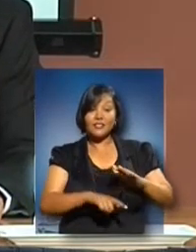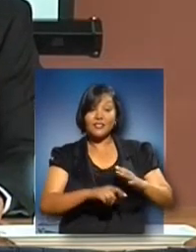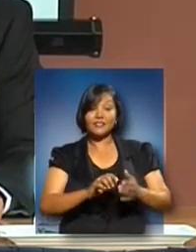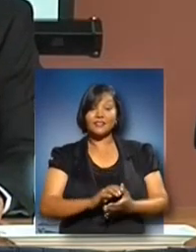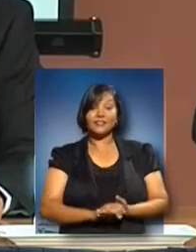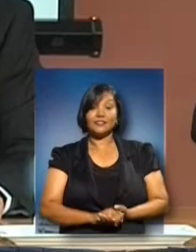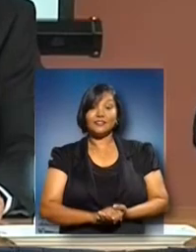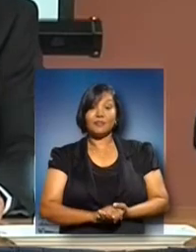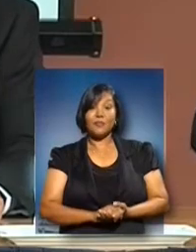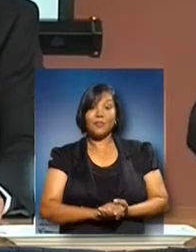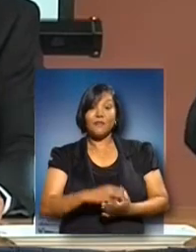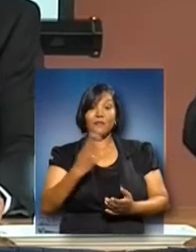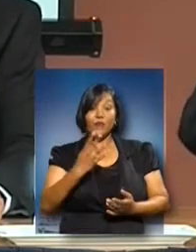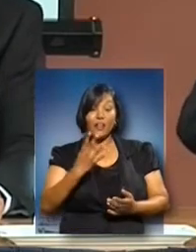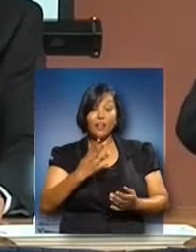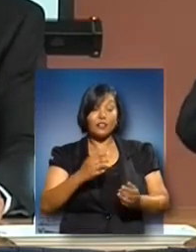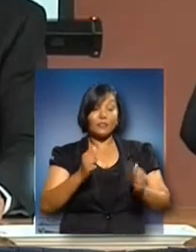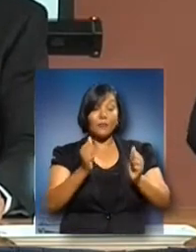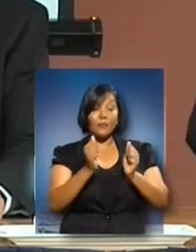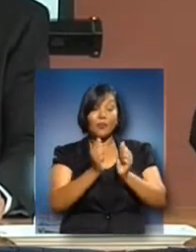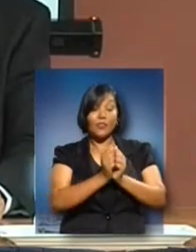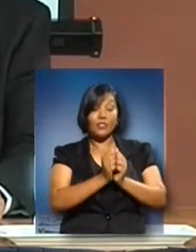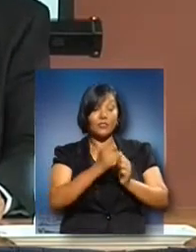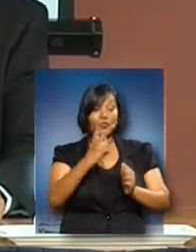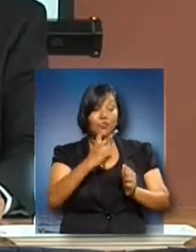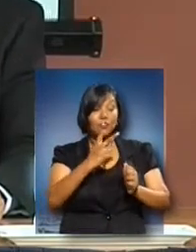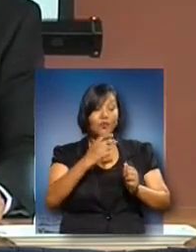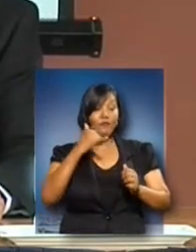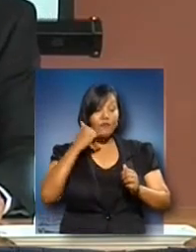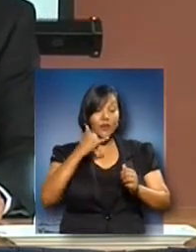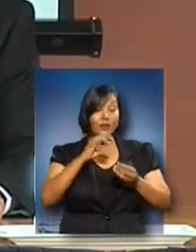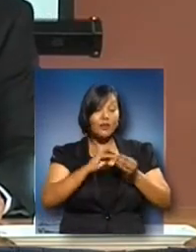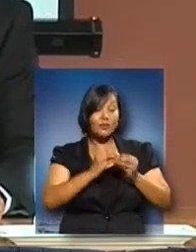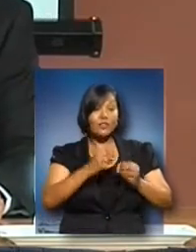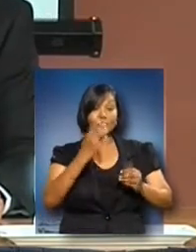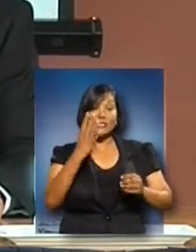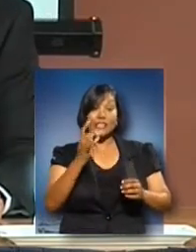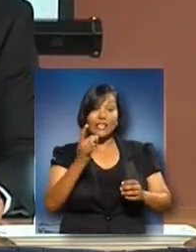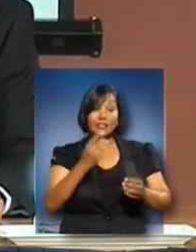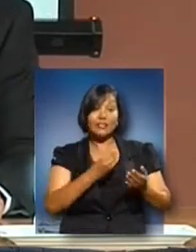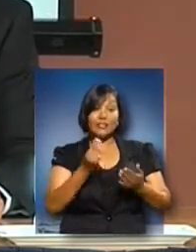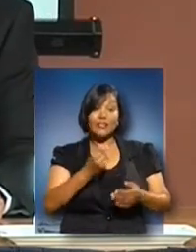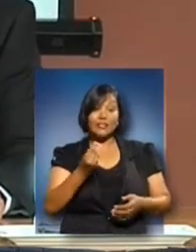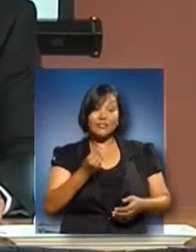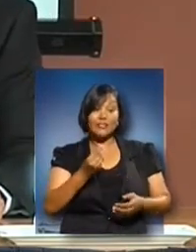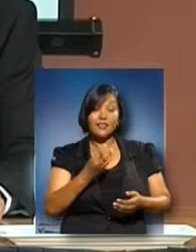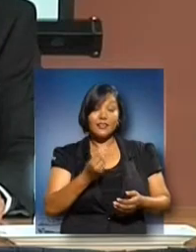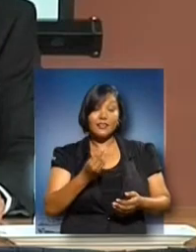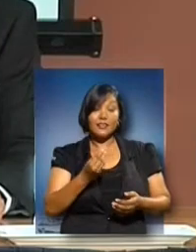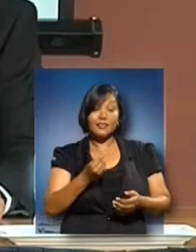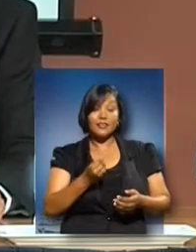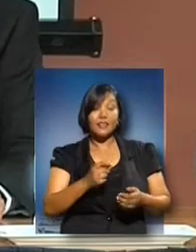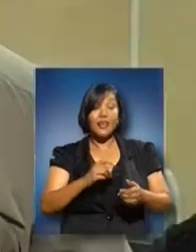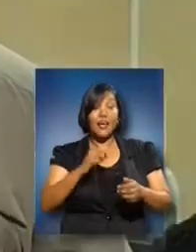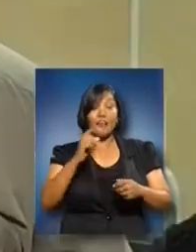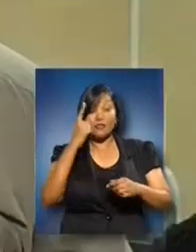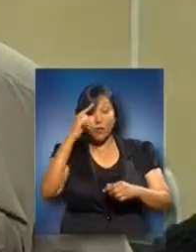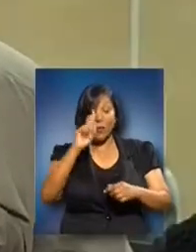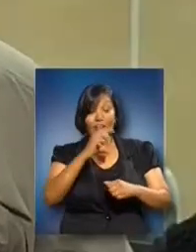lower. 4 plus 4 is 8. If 1 year is